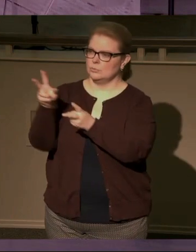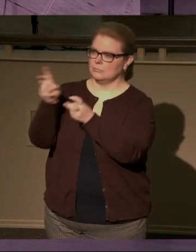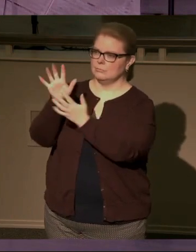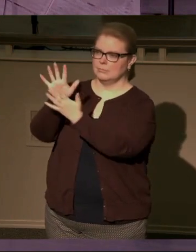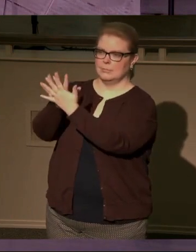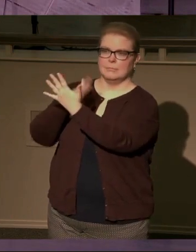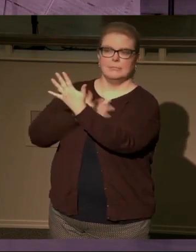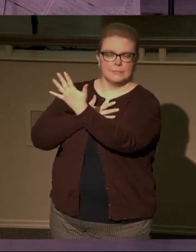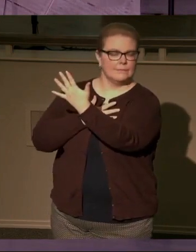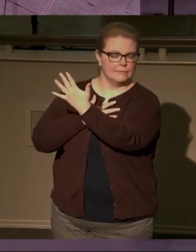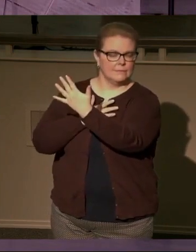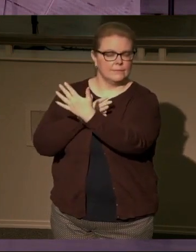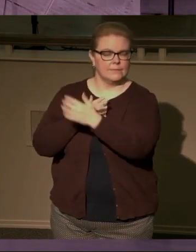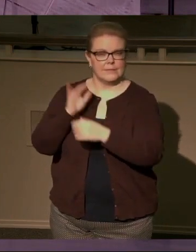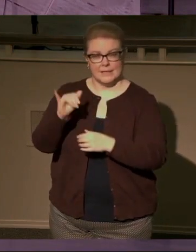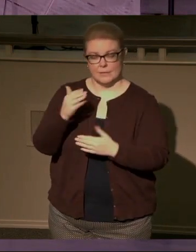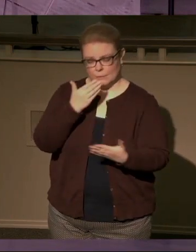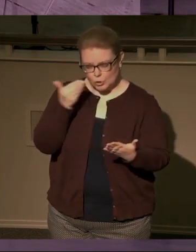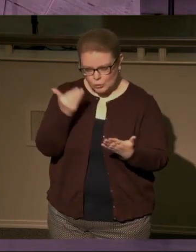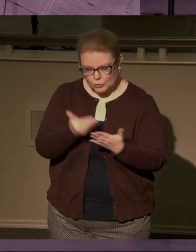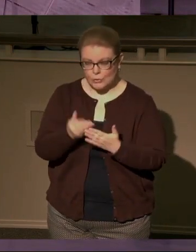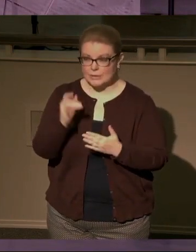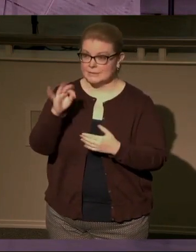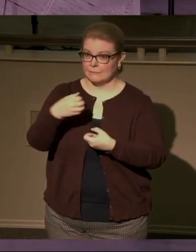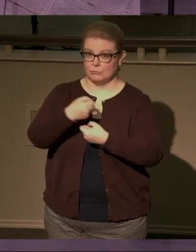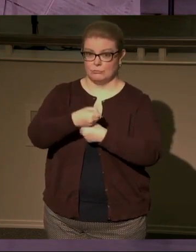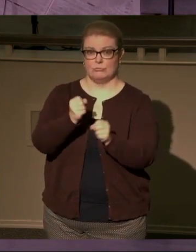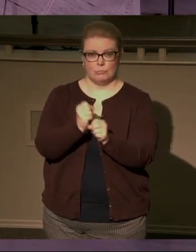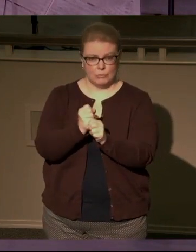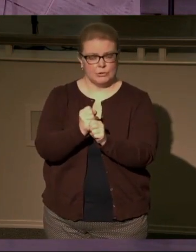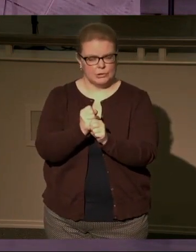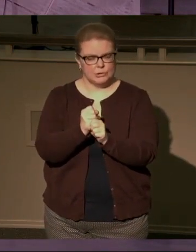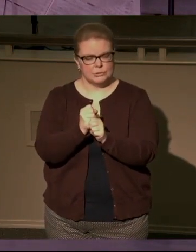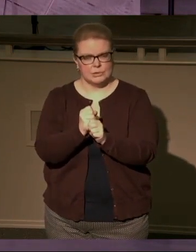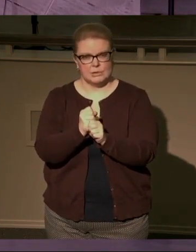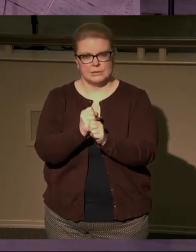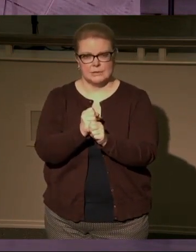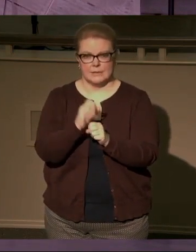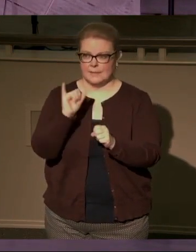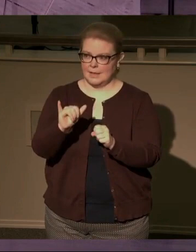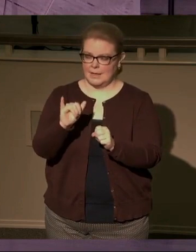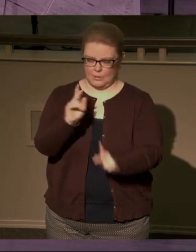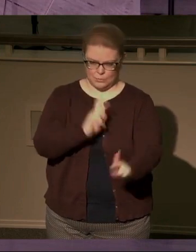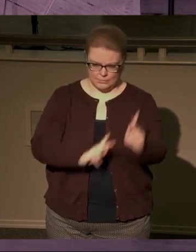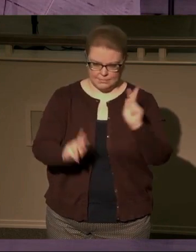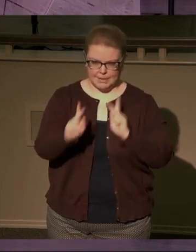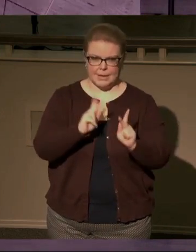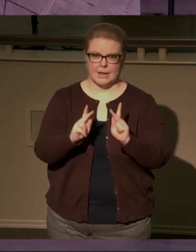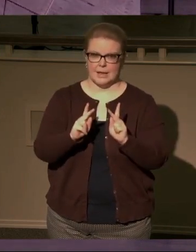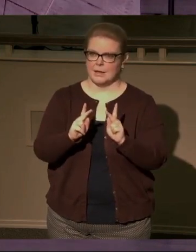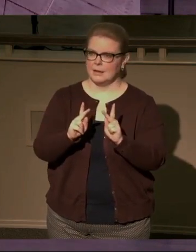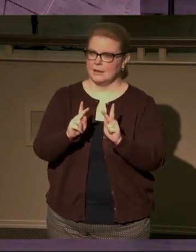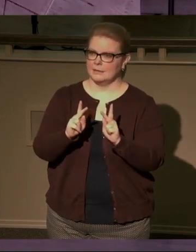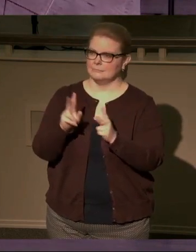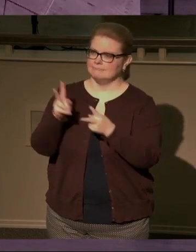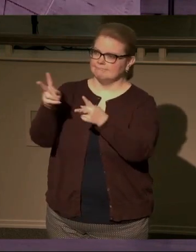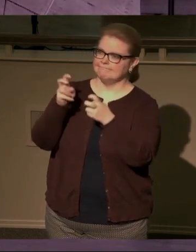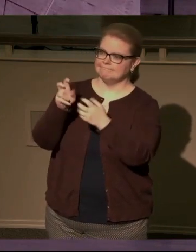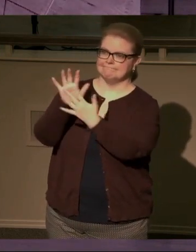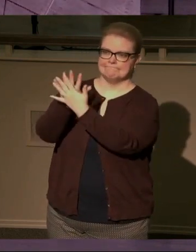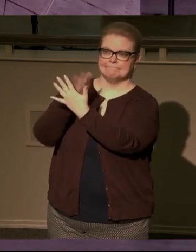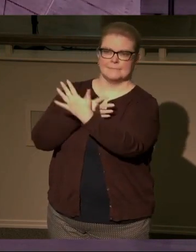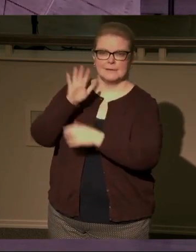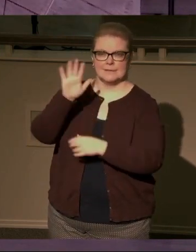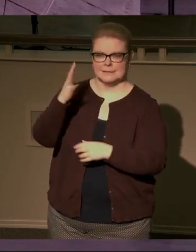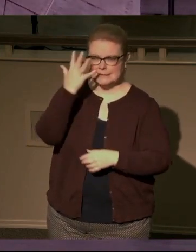the very goodness of creation was that humanity bore the image of God. That's what makes